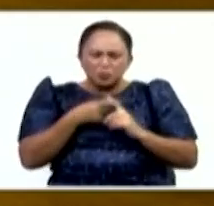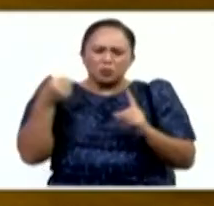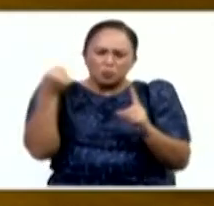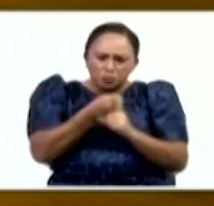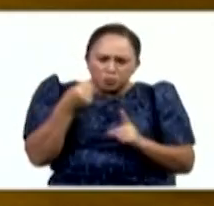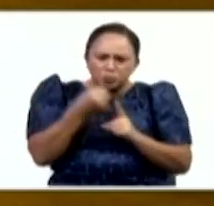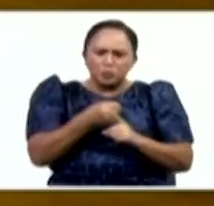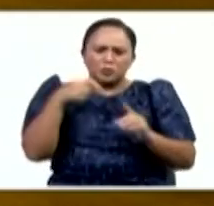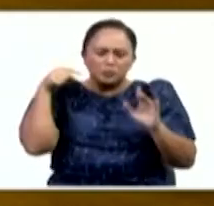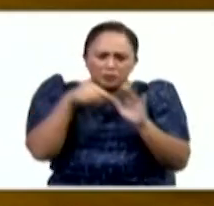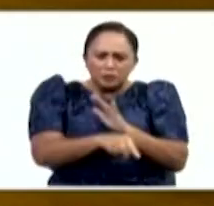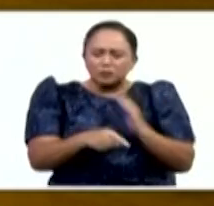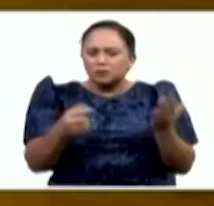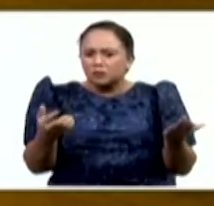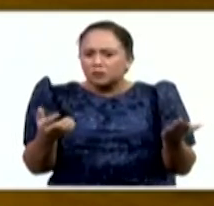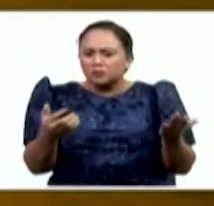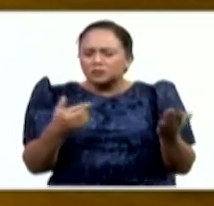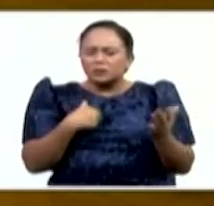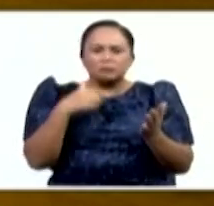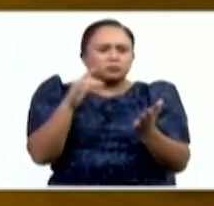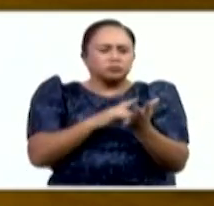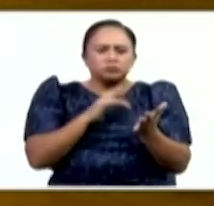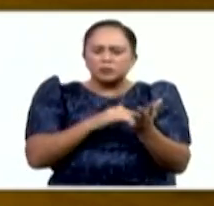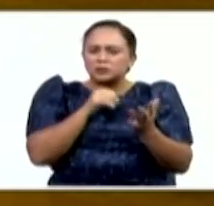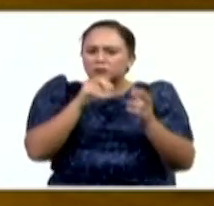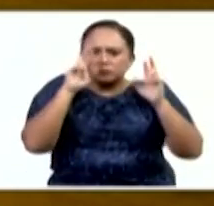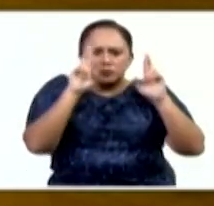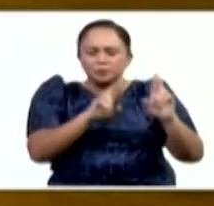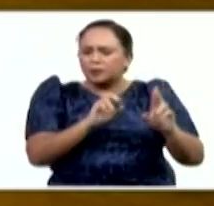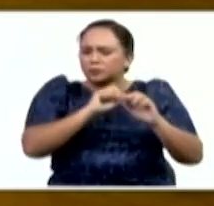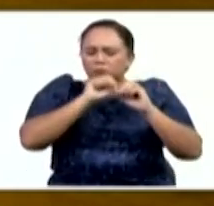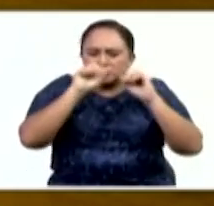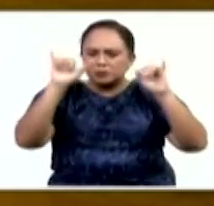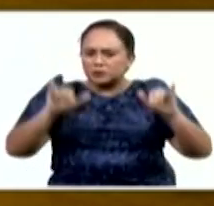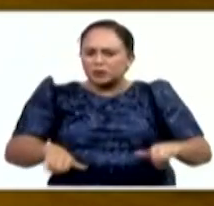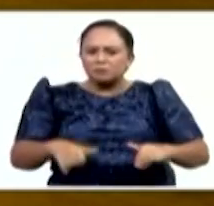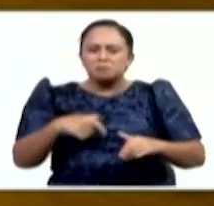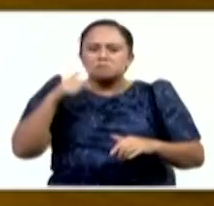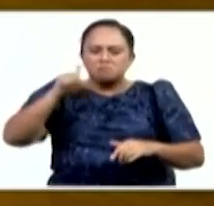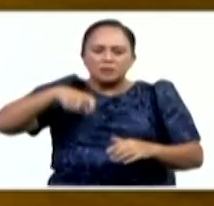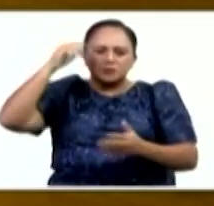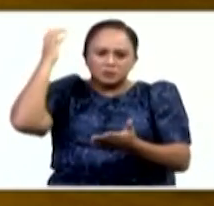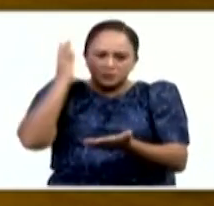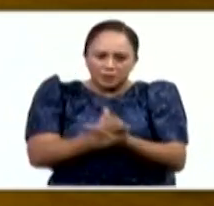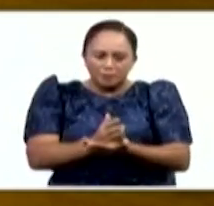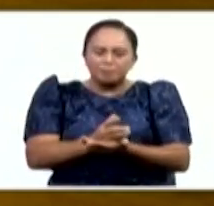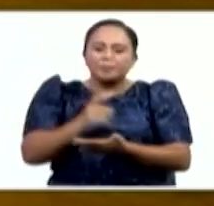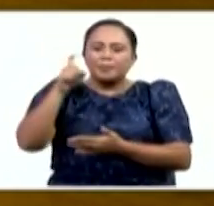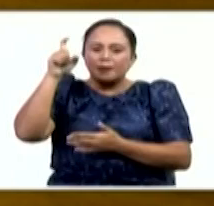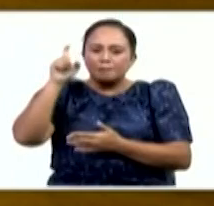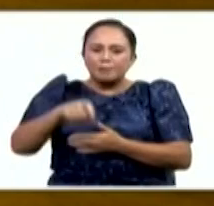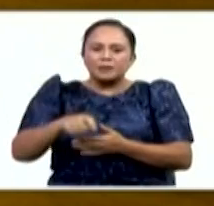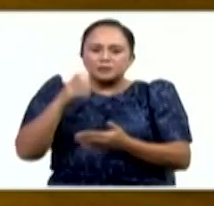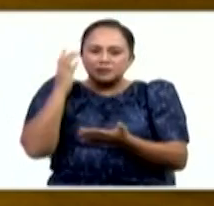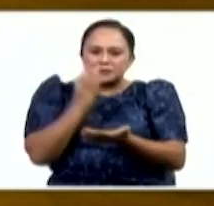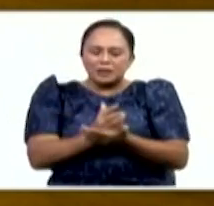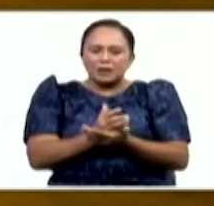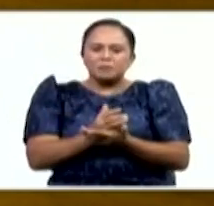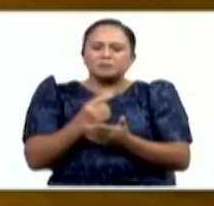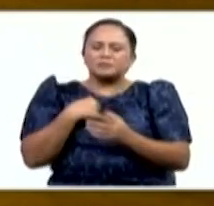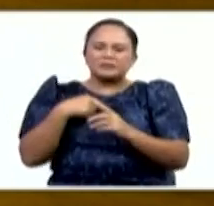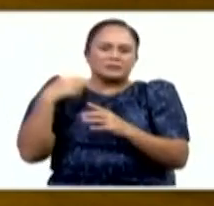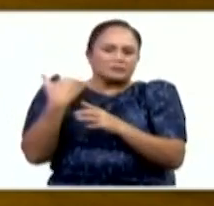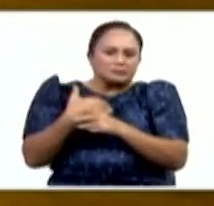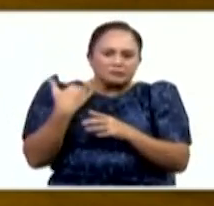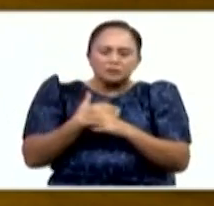murder. The grave abuse and disrespect to our system of laws must stop. Kailangan nang itigil ang panggulo nito